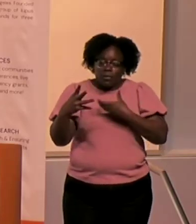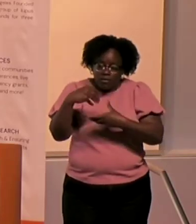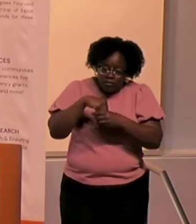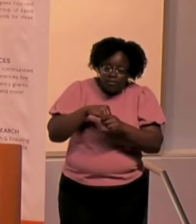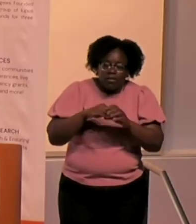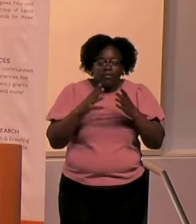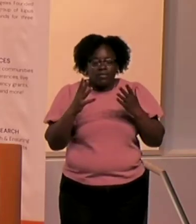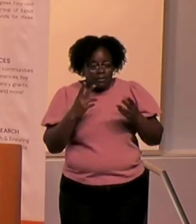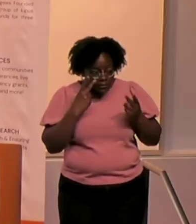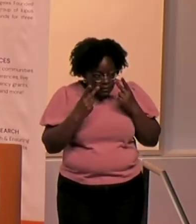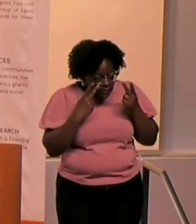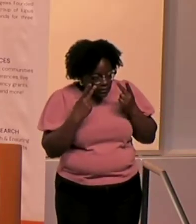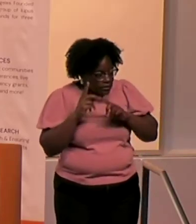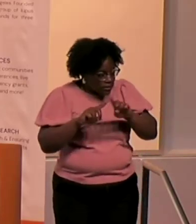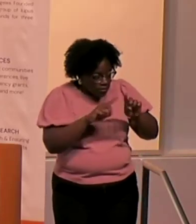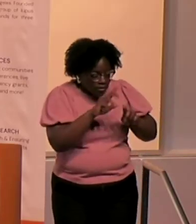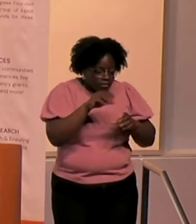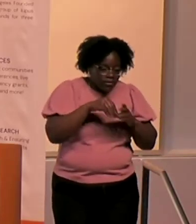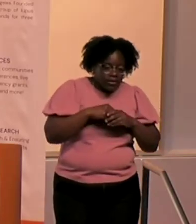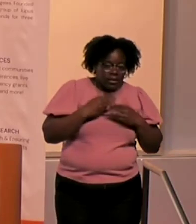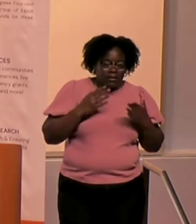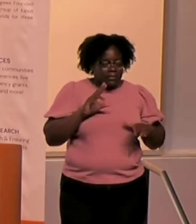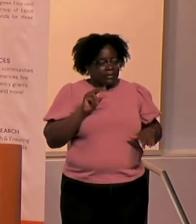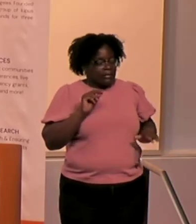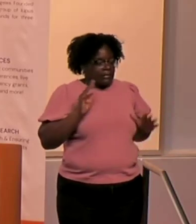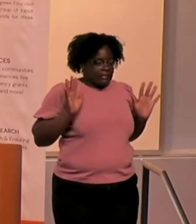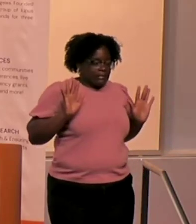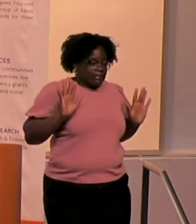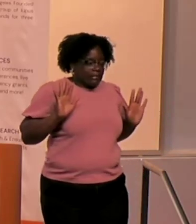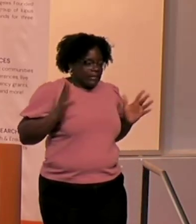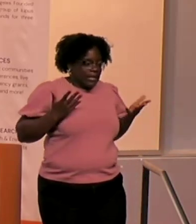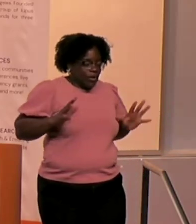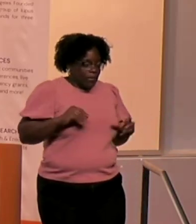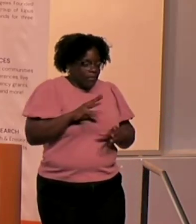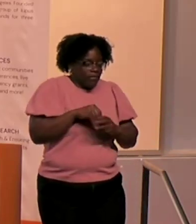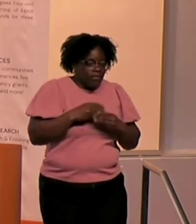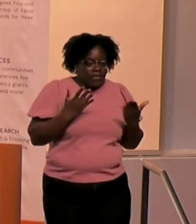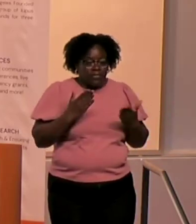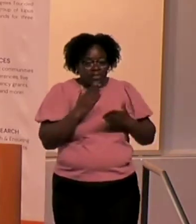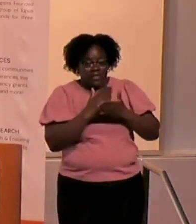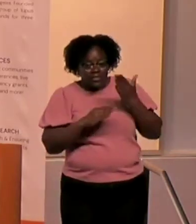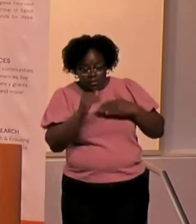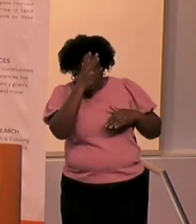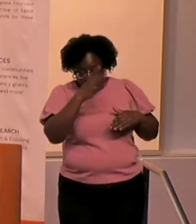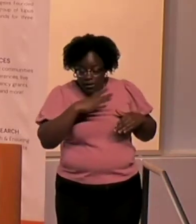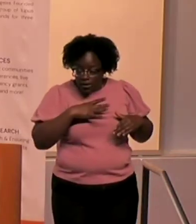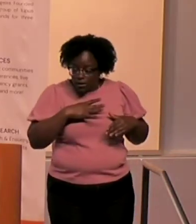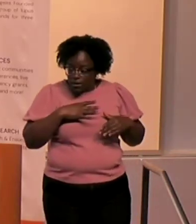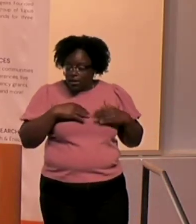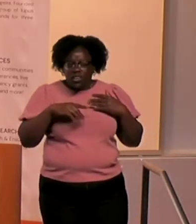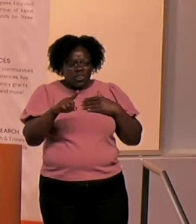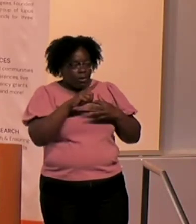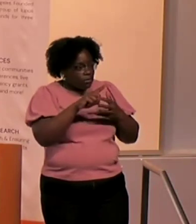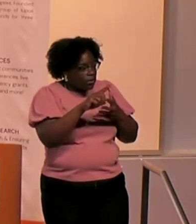been there and then they've seen different parts of it and they're like, no, thank you. Like, this isn't for me. I've literally had guys be like, oh, you're damaged